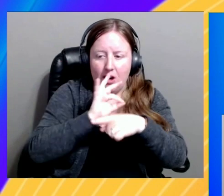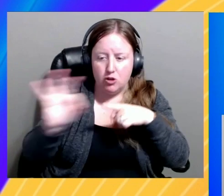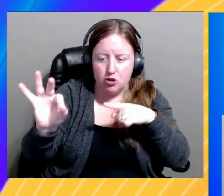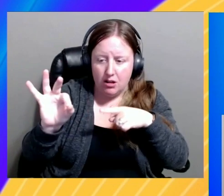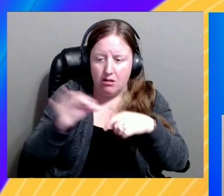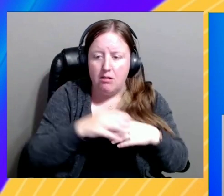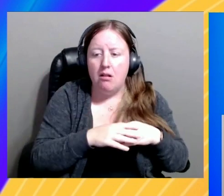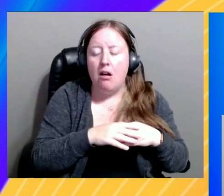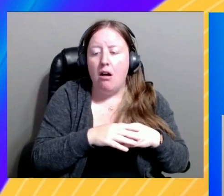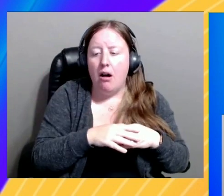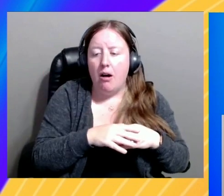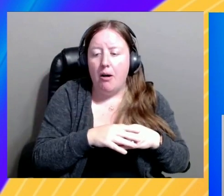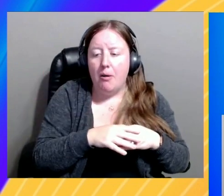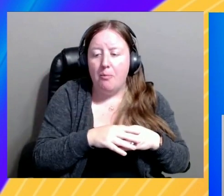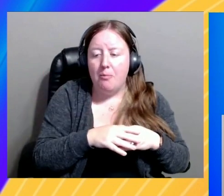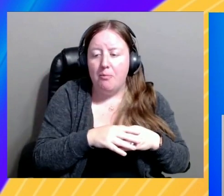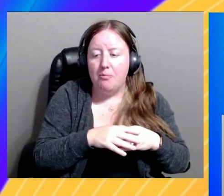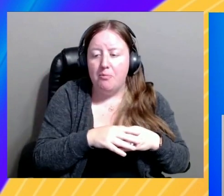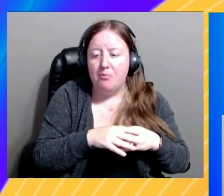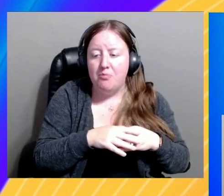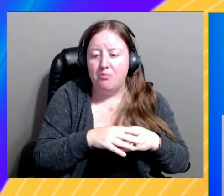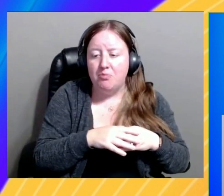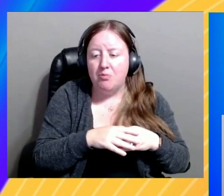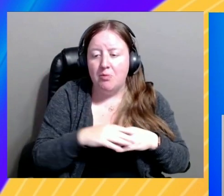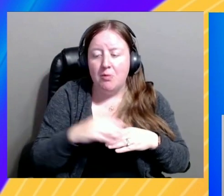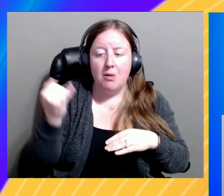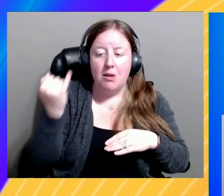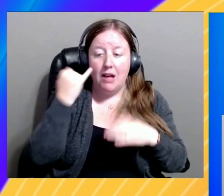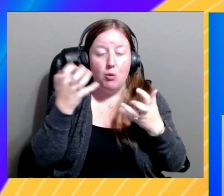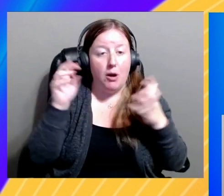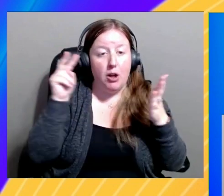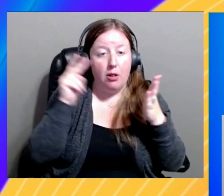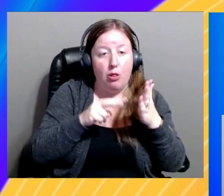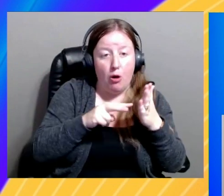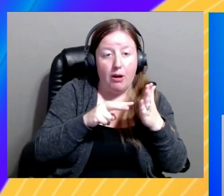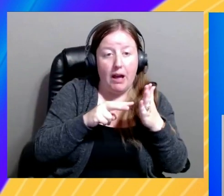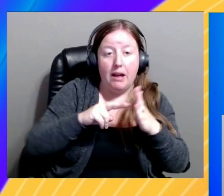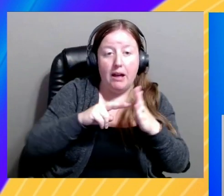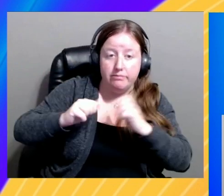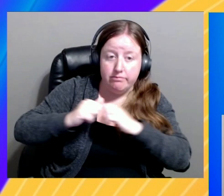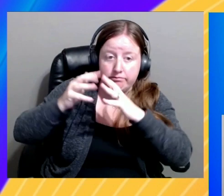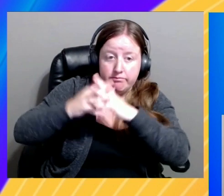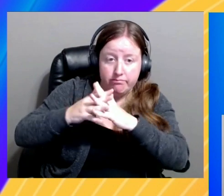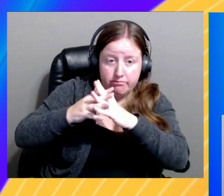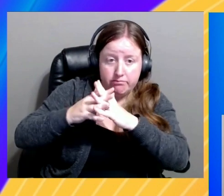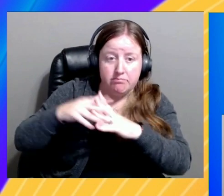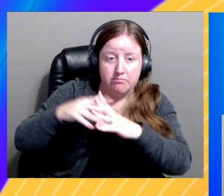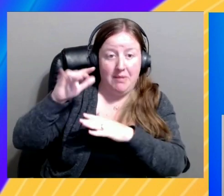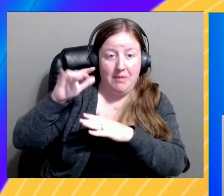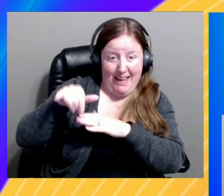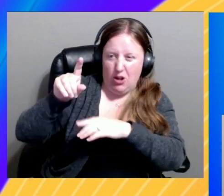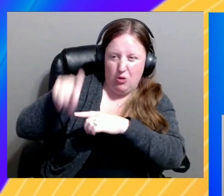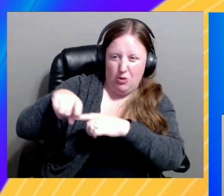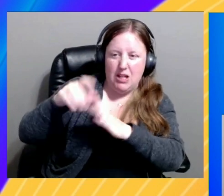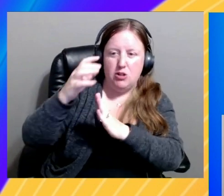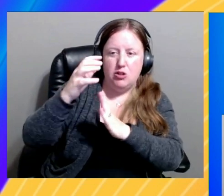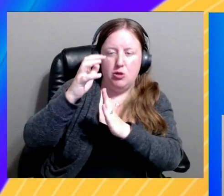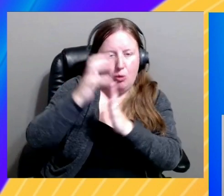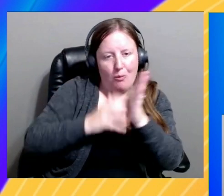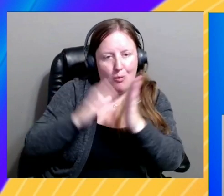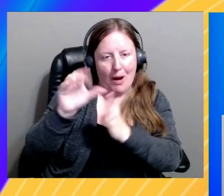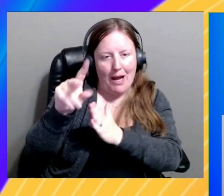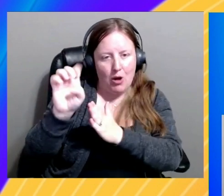And if you were to look at instrumenting end to end, that's where you would need to write some code to